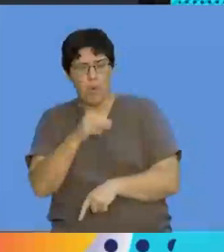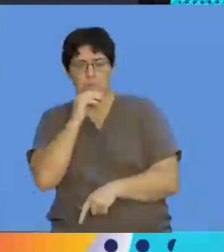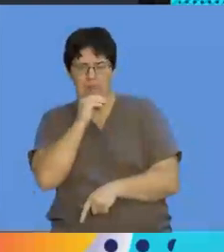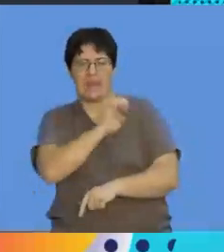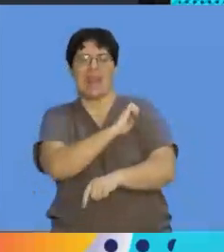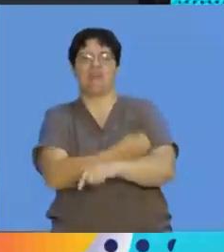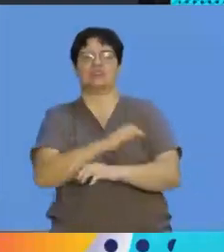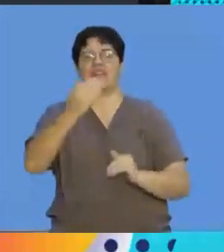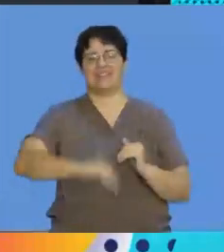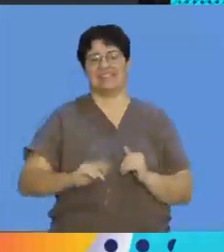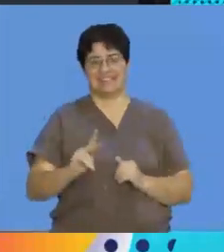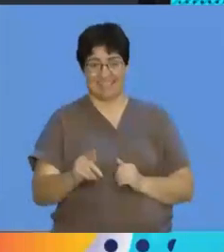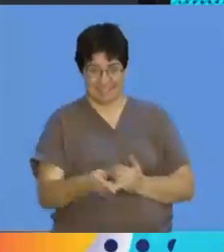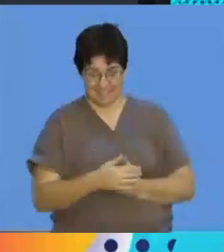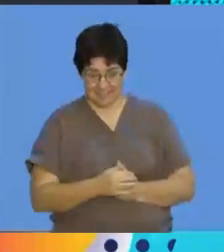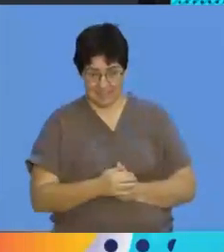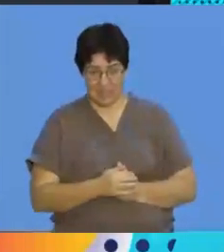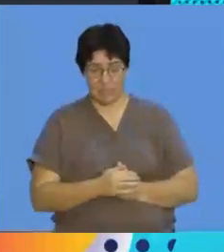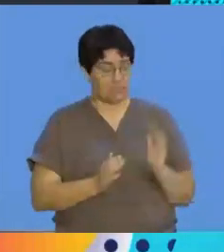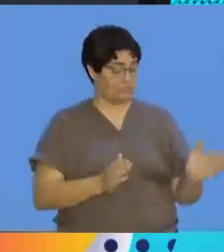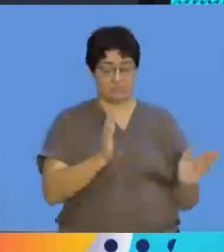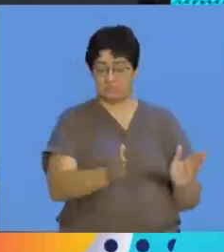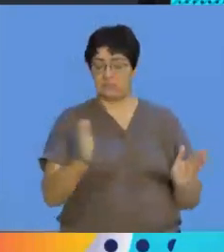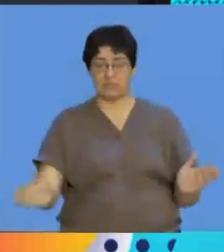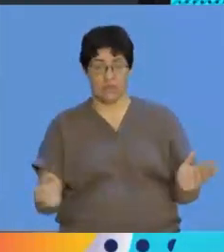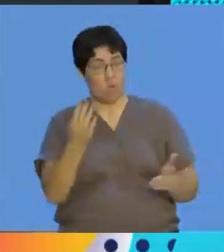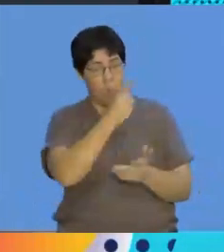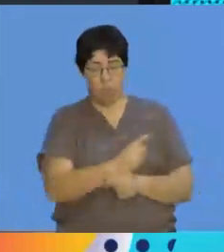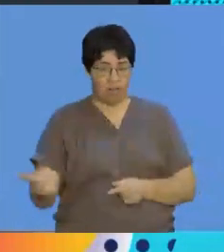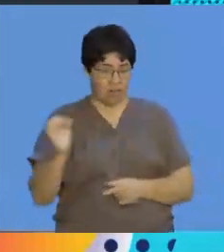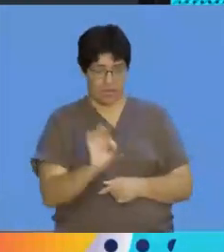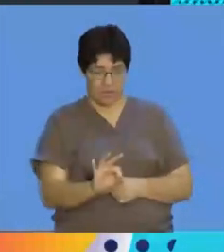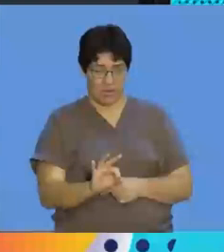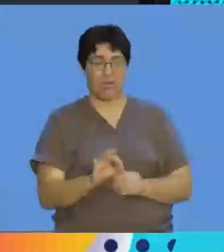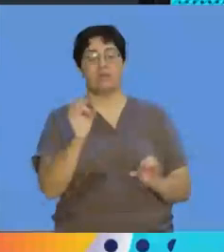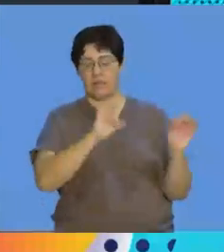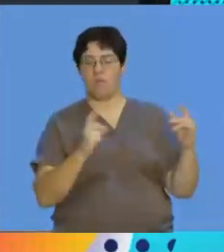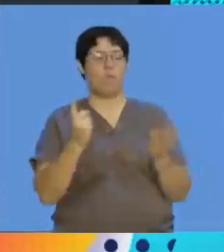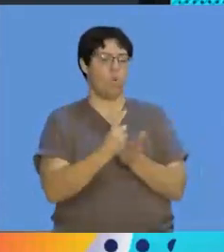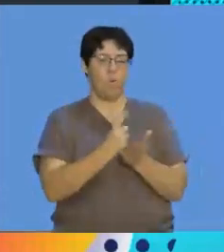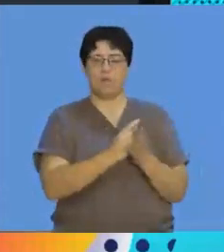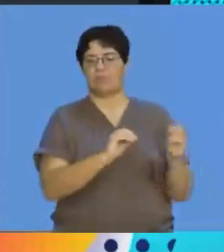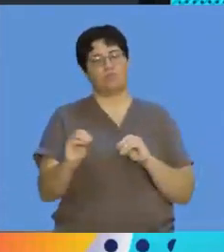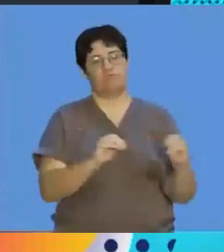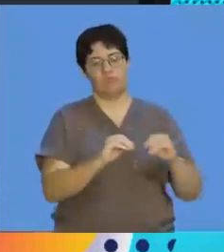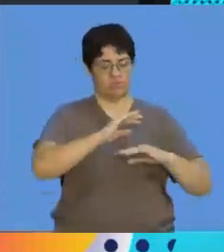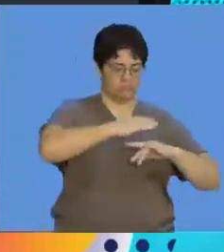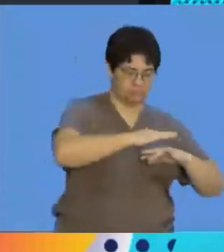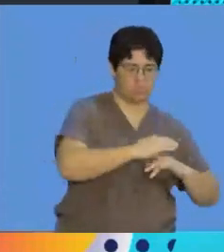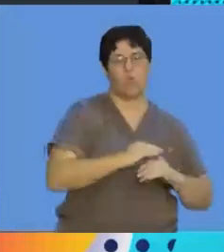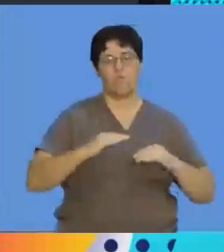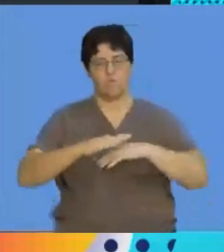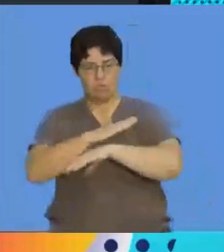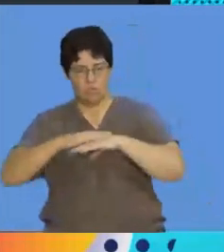you know, in all the three forms or states of matter, particles are in a constant state of motion. So in essence, what are we